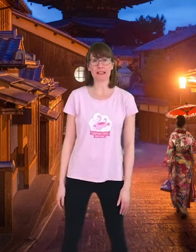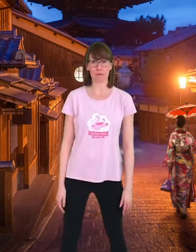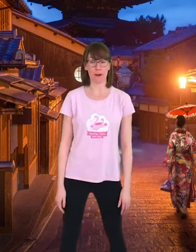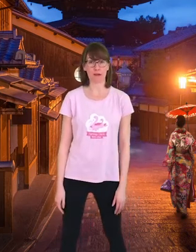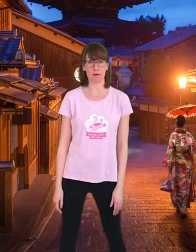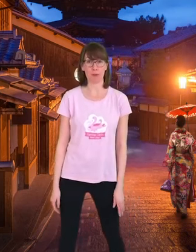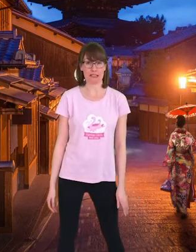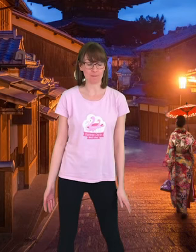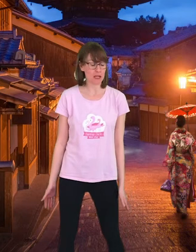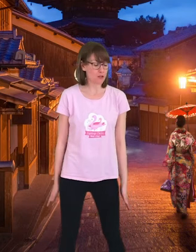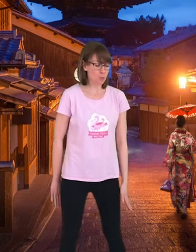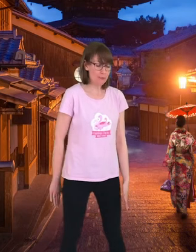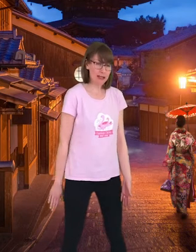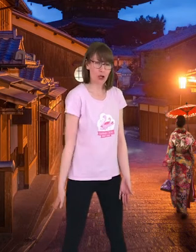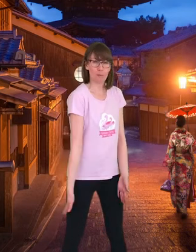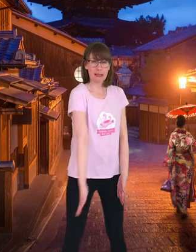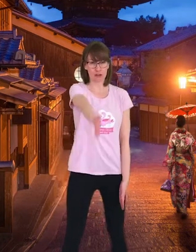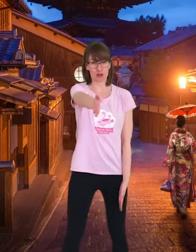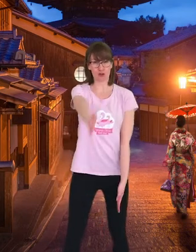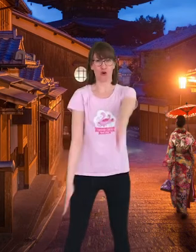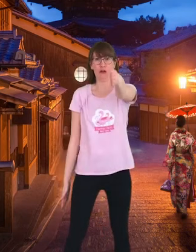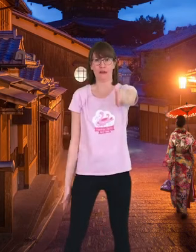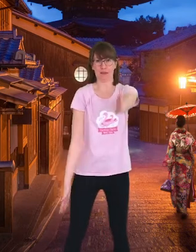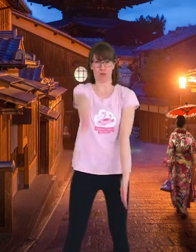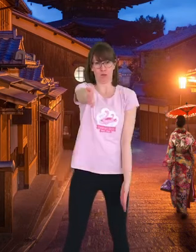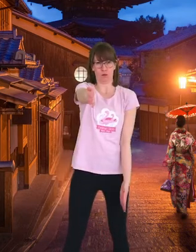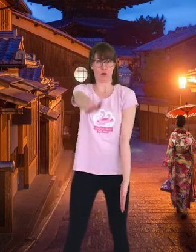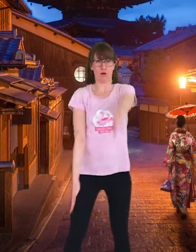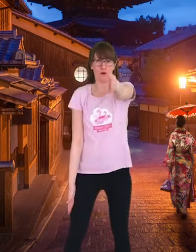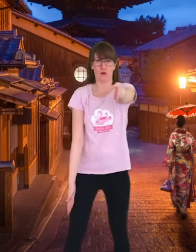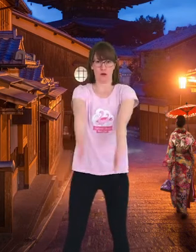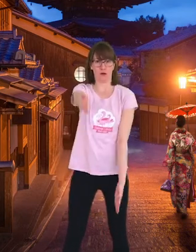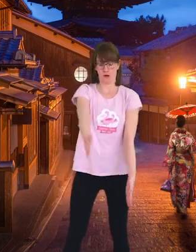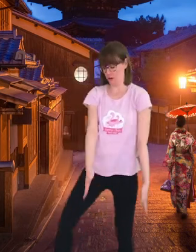moving different parts of our bodies. So we might go big and strong like this.